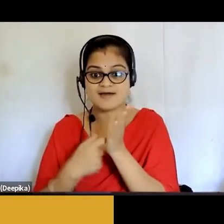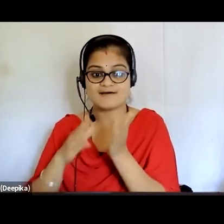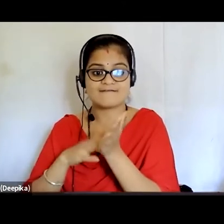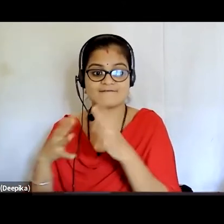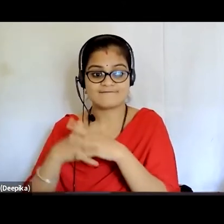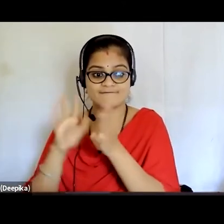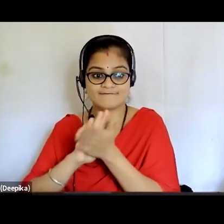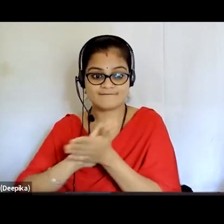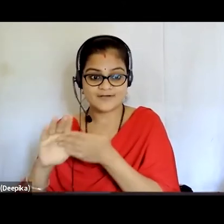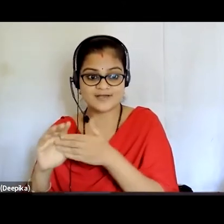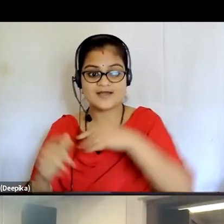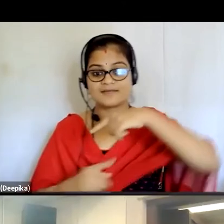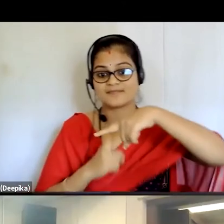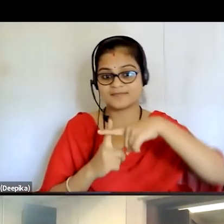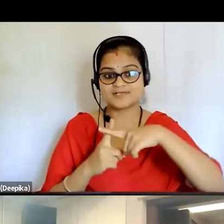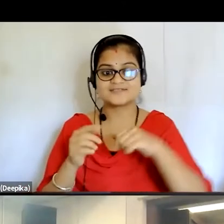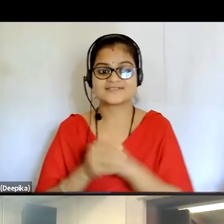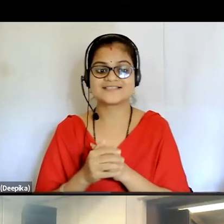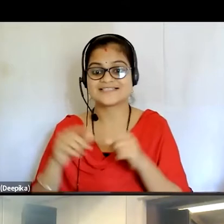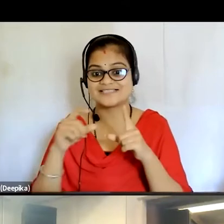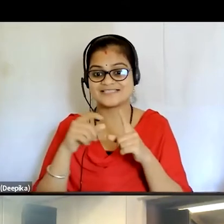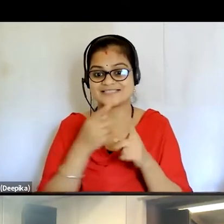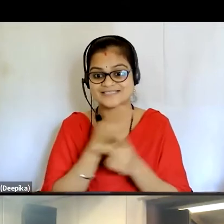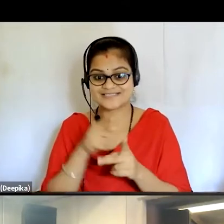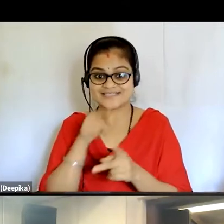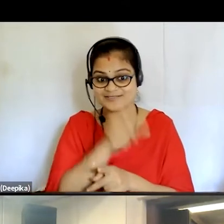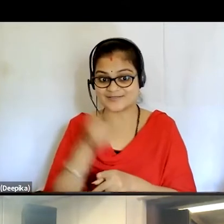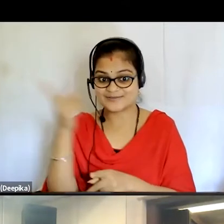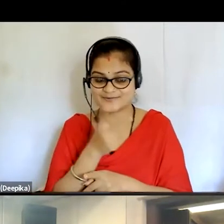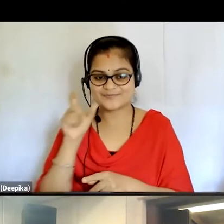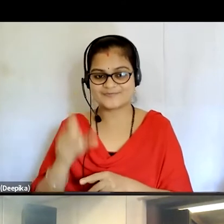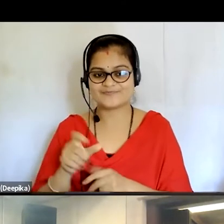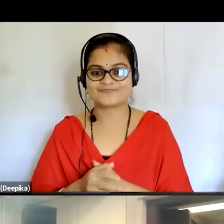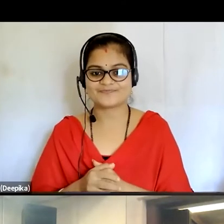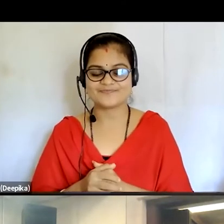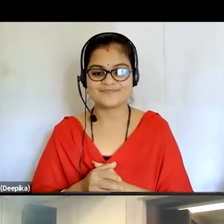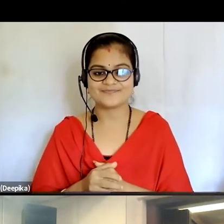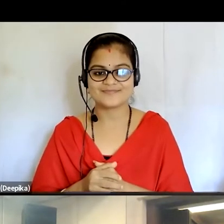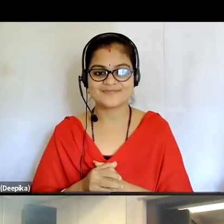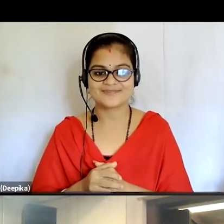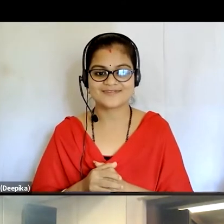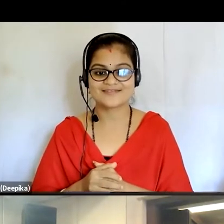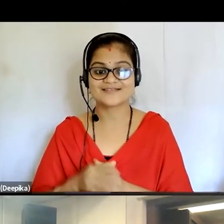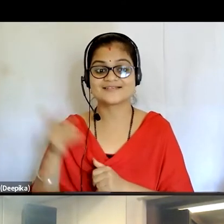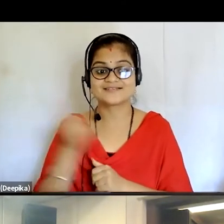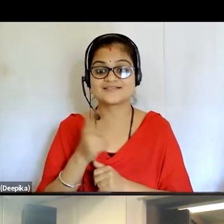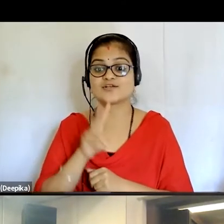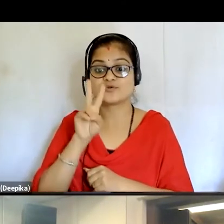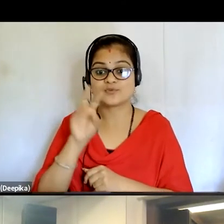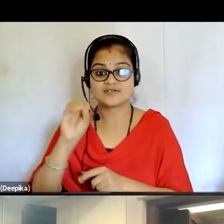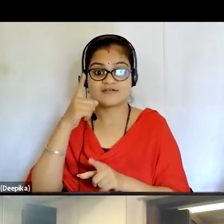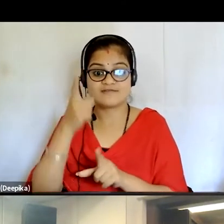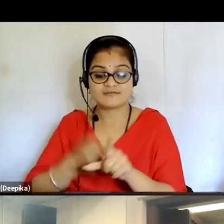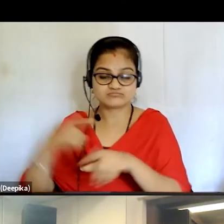MOGO and conceived Brand Music along with the late J.S. Money. He brings on board more than 25 years